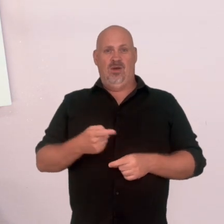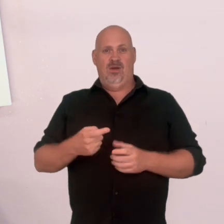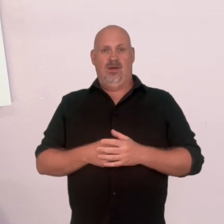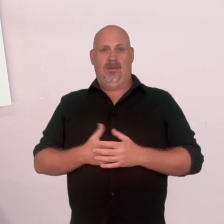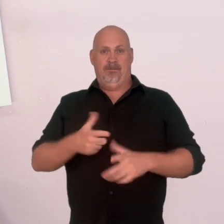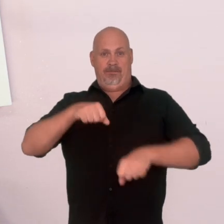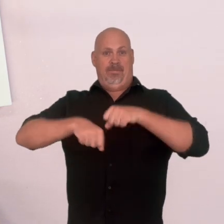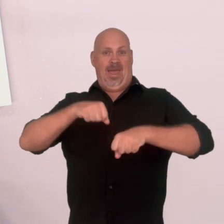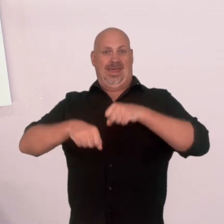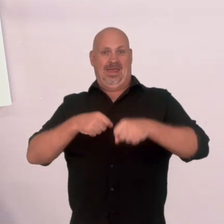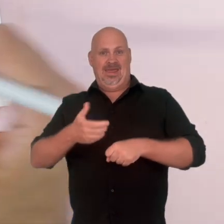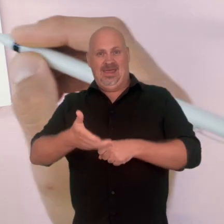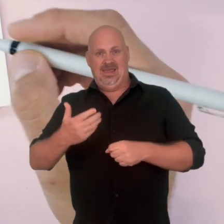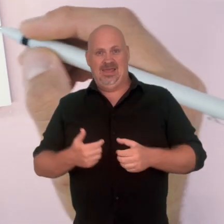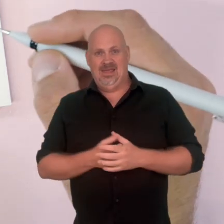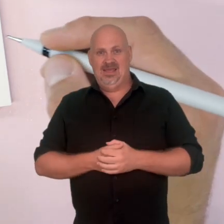bike,